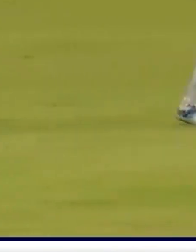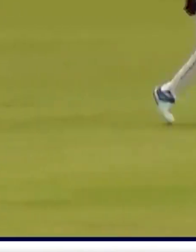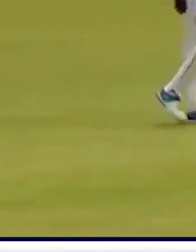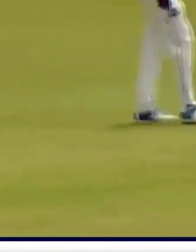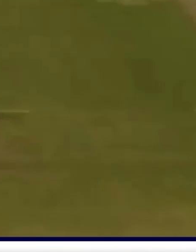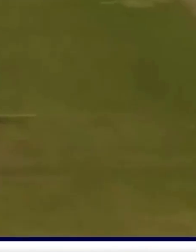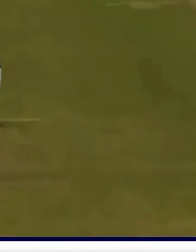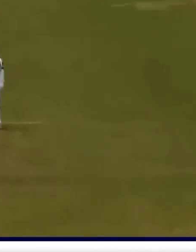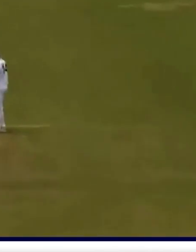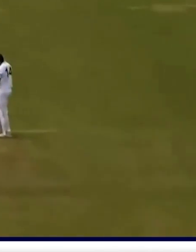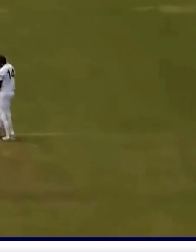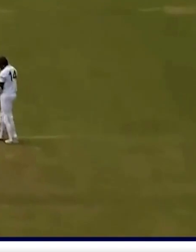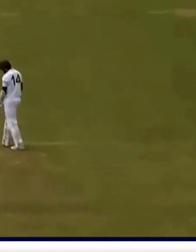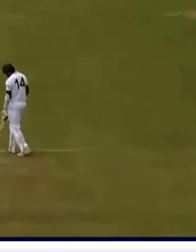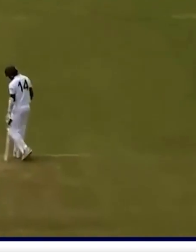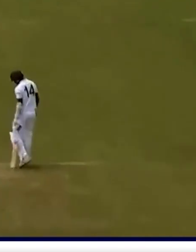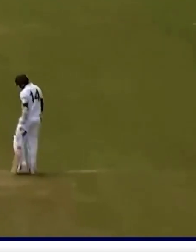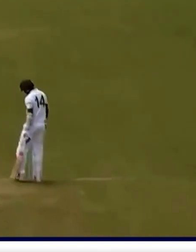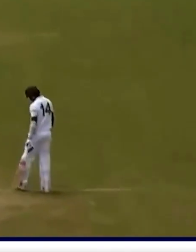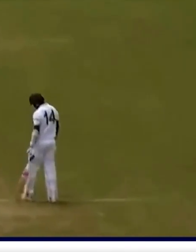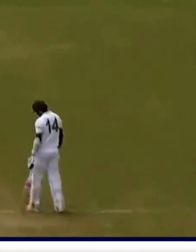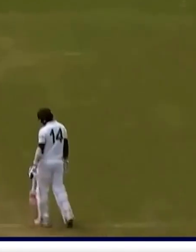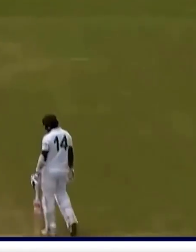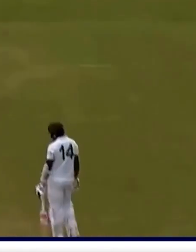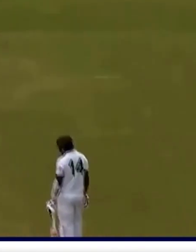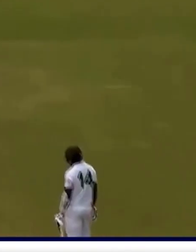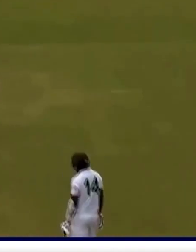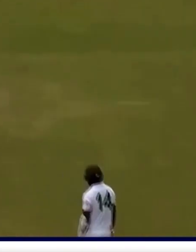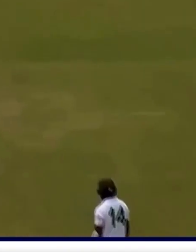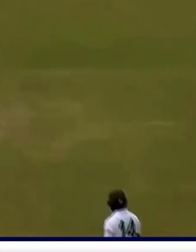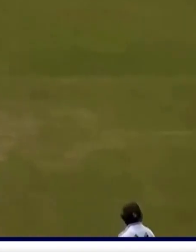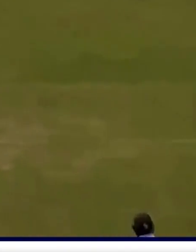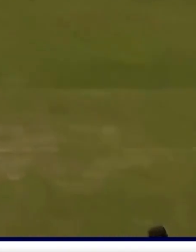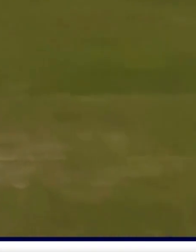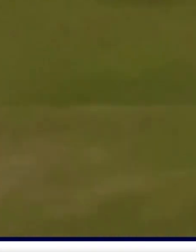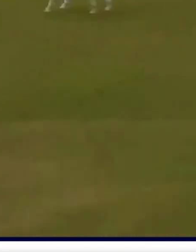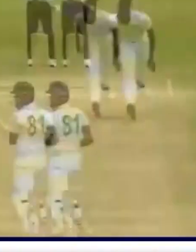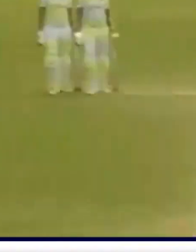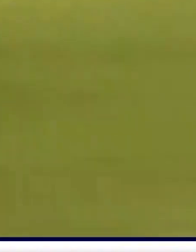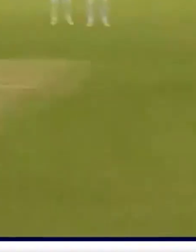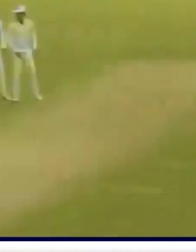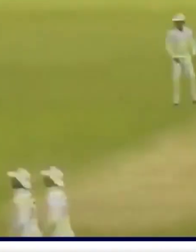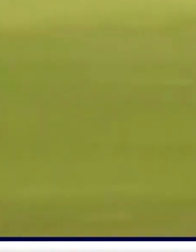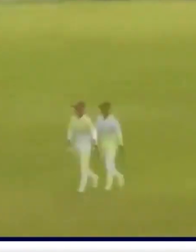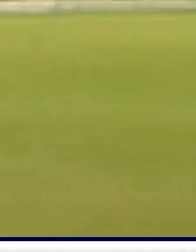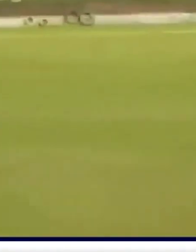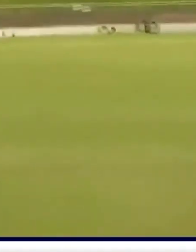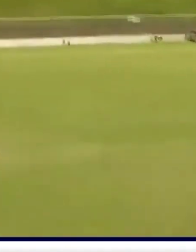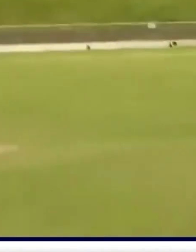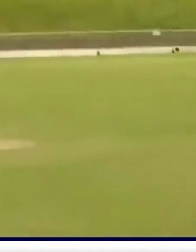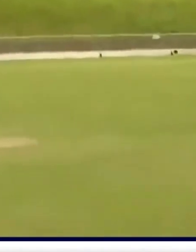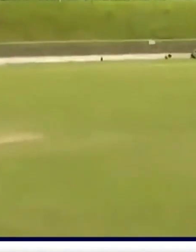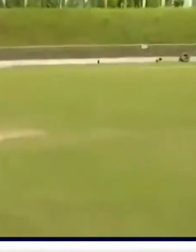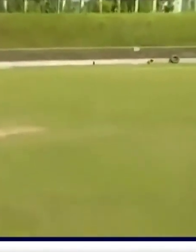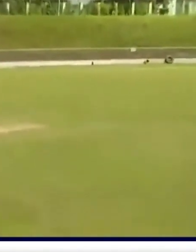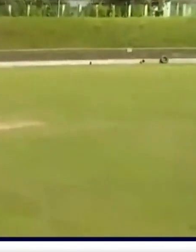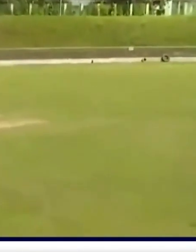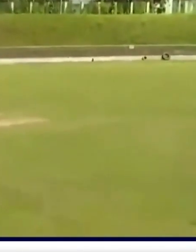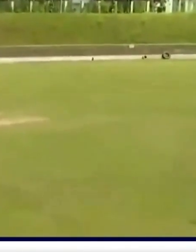sports, with white popularity, West Indies cricket turns its focus on developing red ball cricketers.